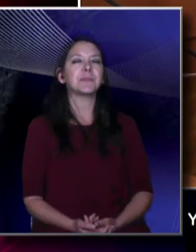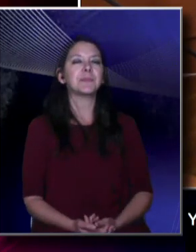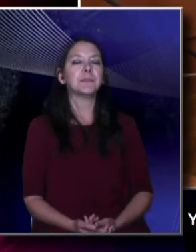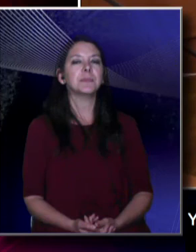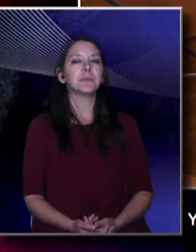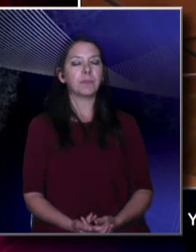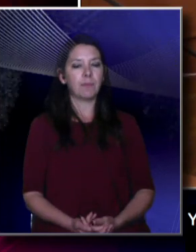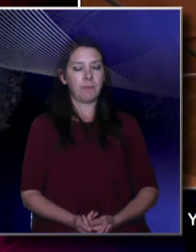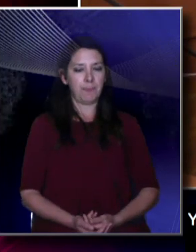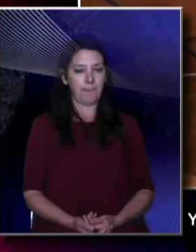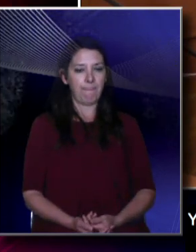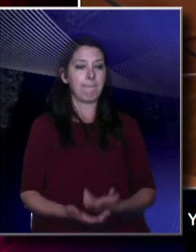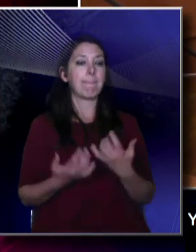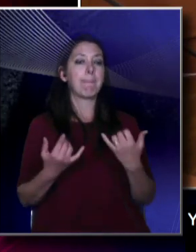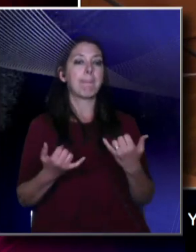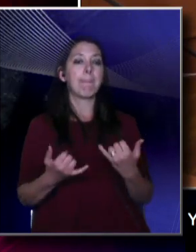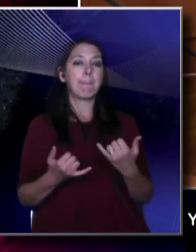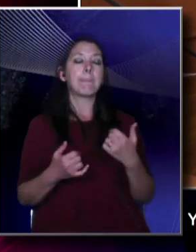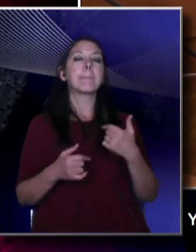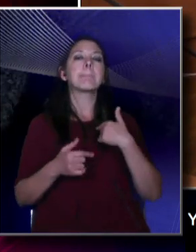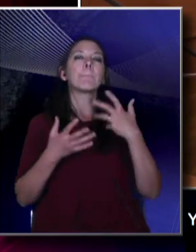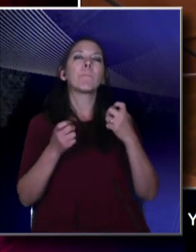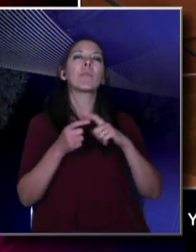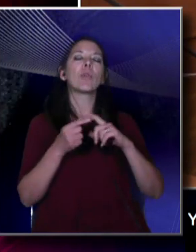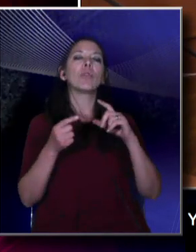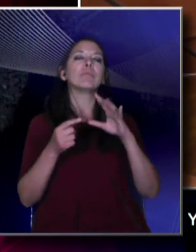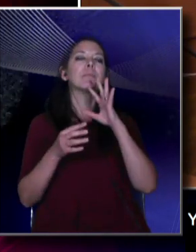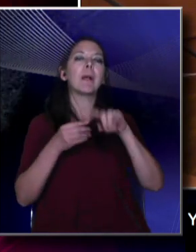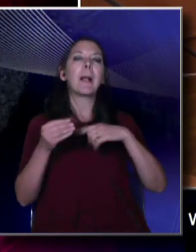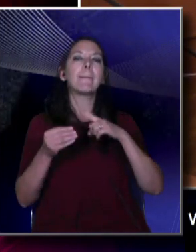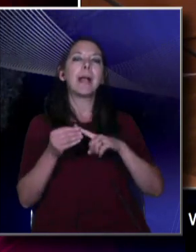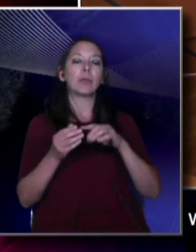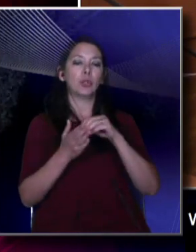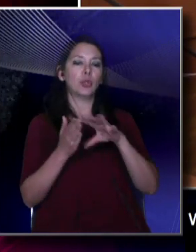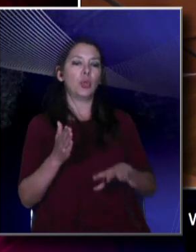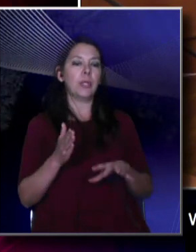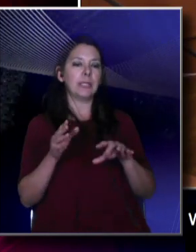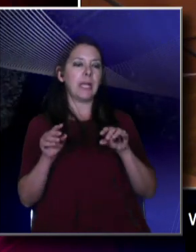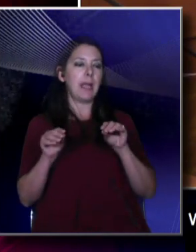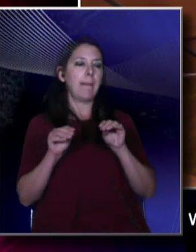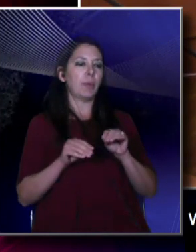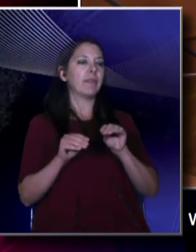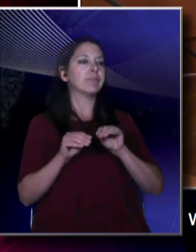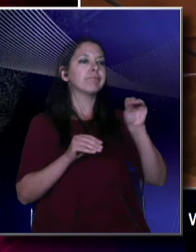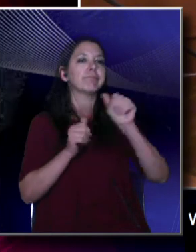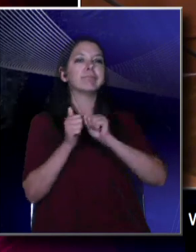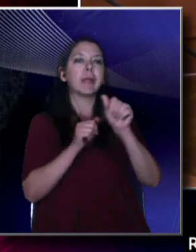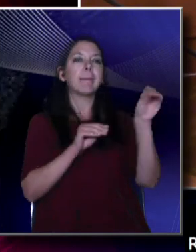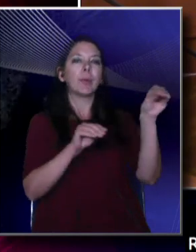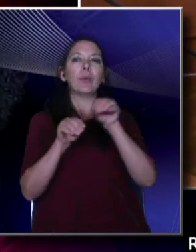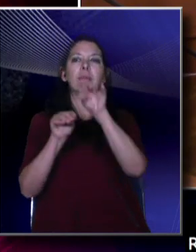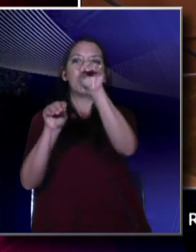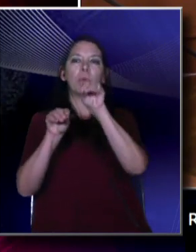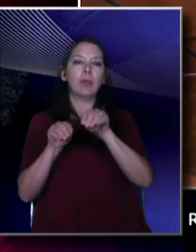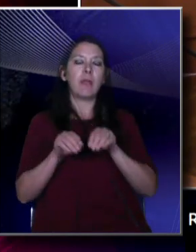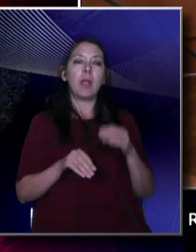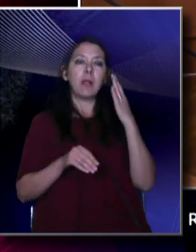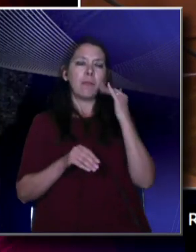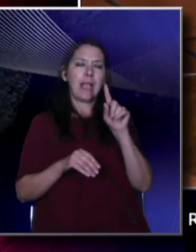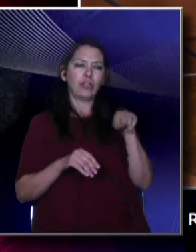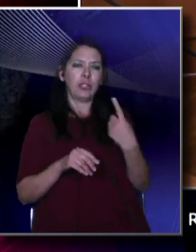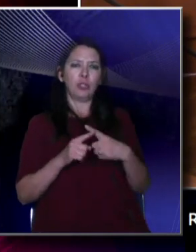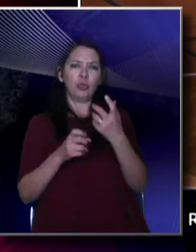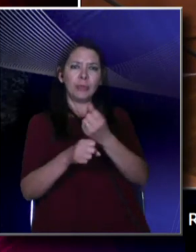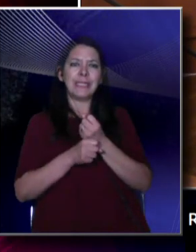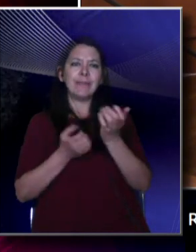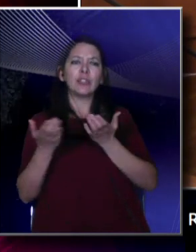So this evening I wanted to speak to the issues of relocating students in rural parts of Arizona to receive services that children